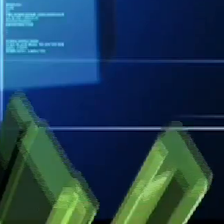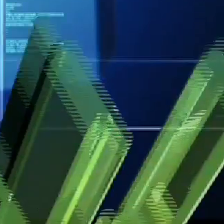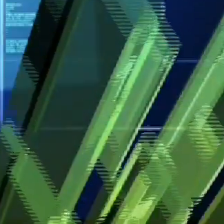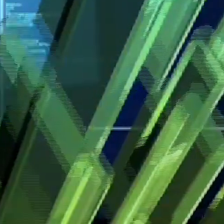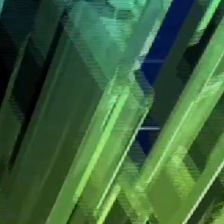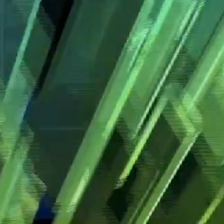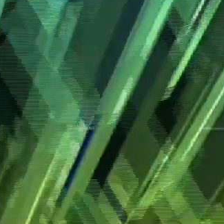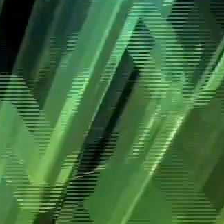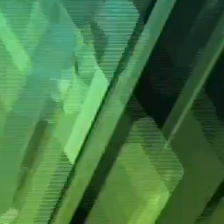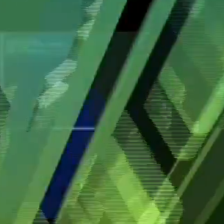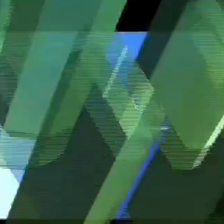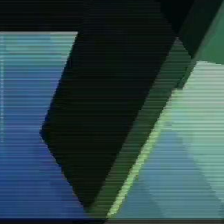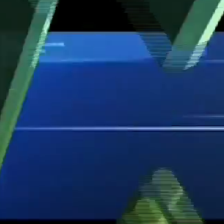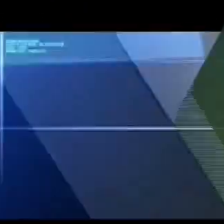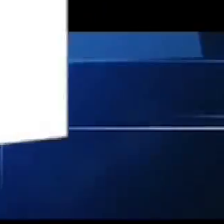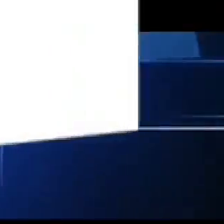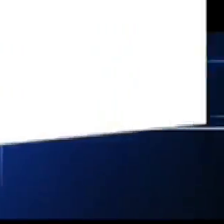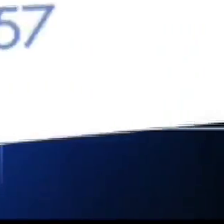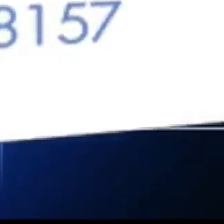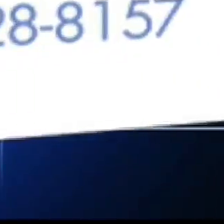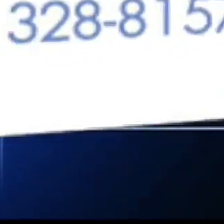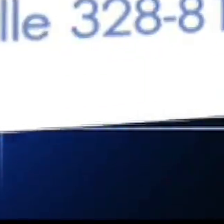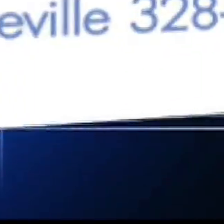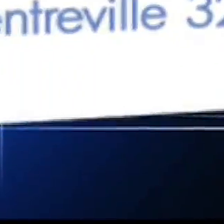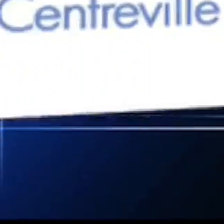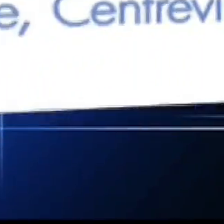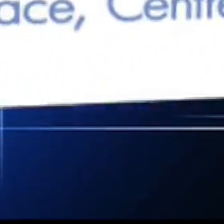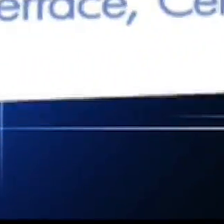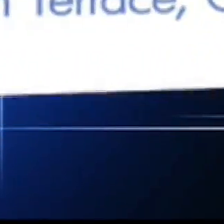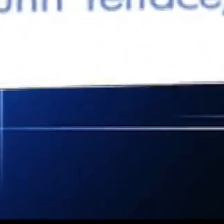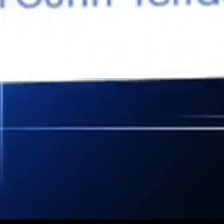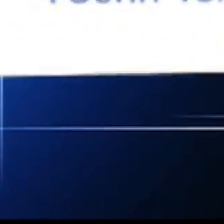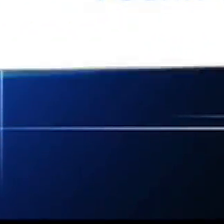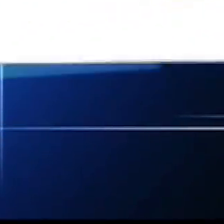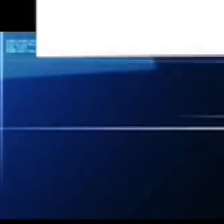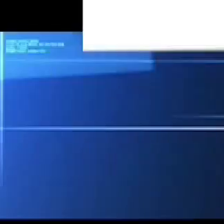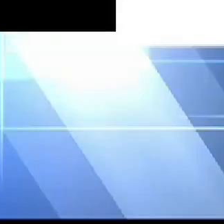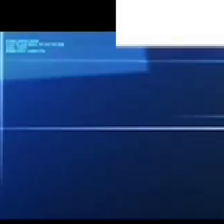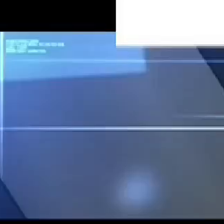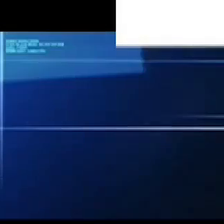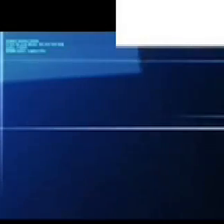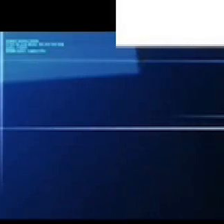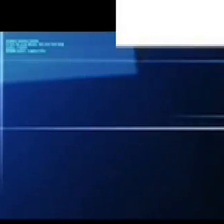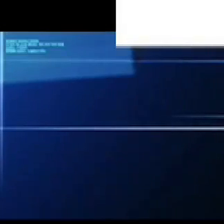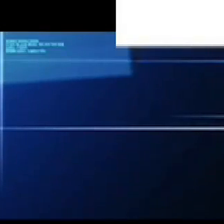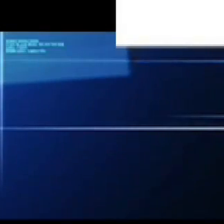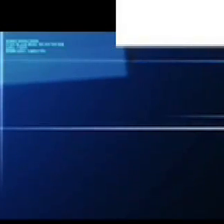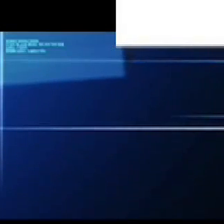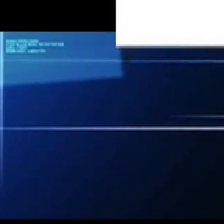ZNS Total Sports, brought to you by Fourth Terrace Diagnostic Center.